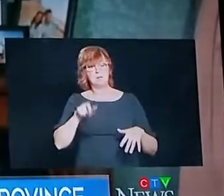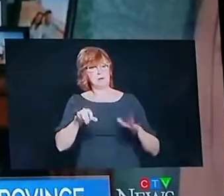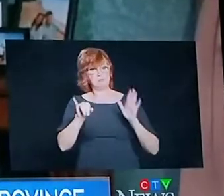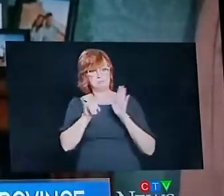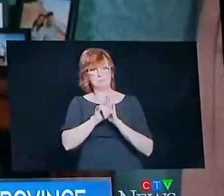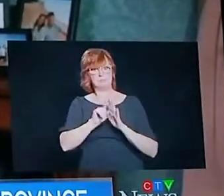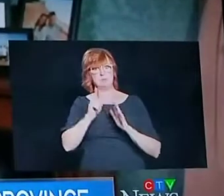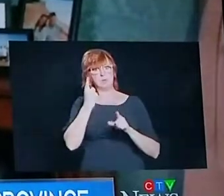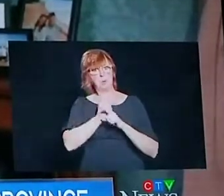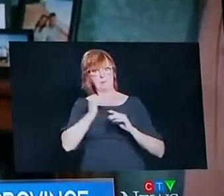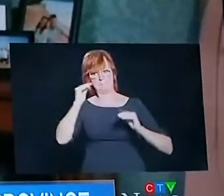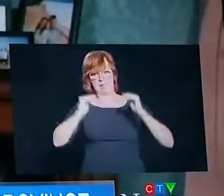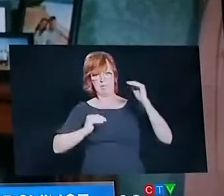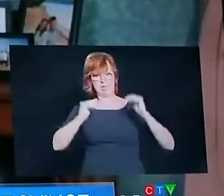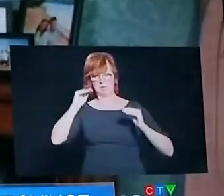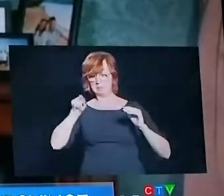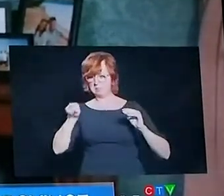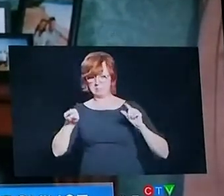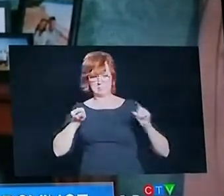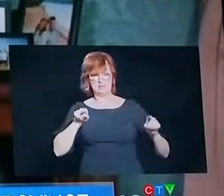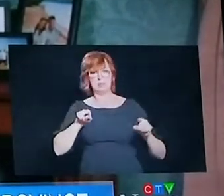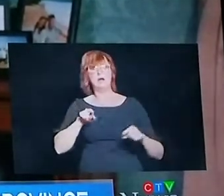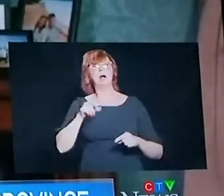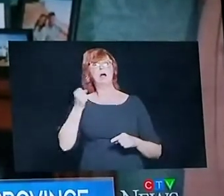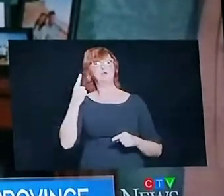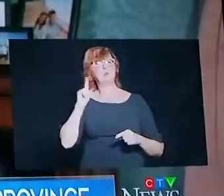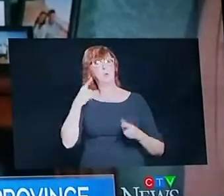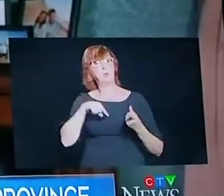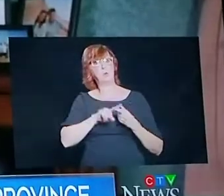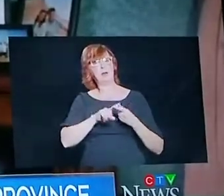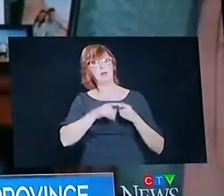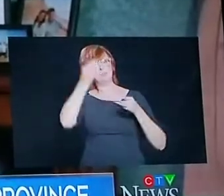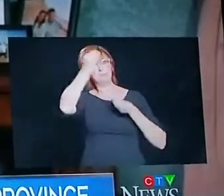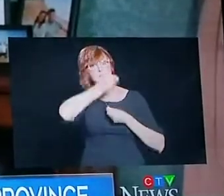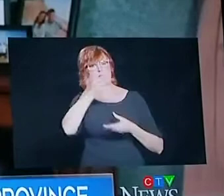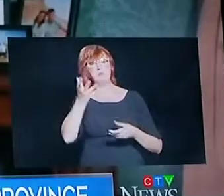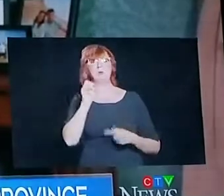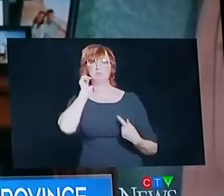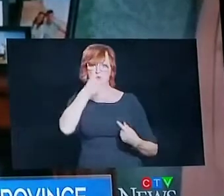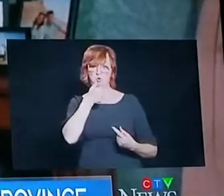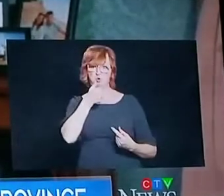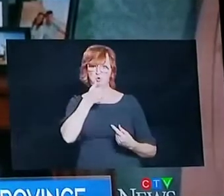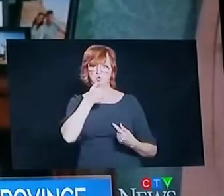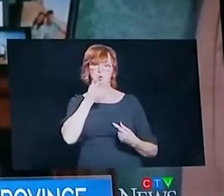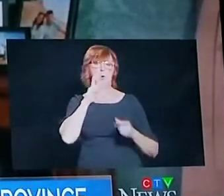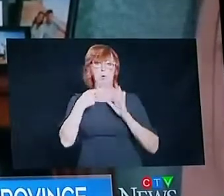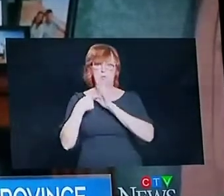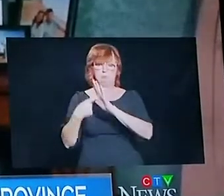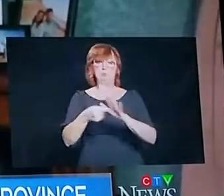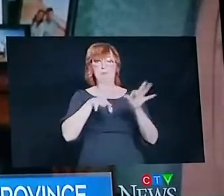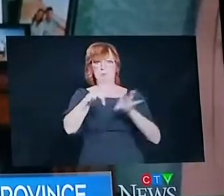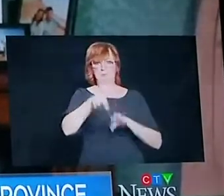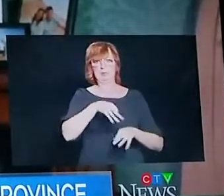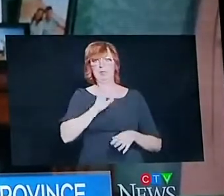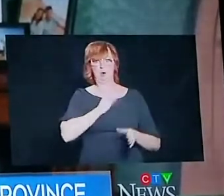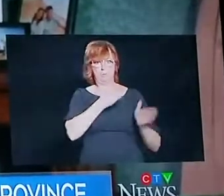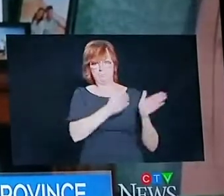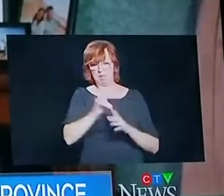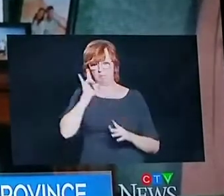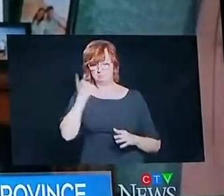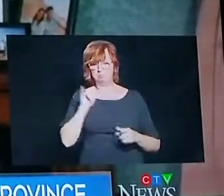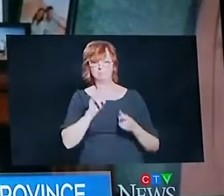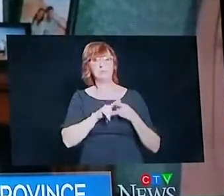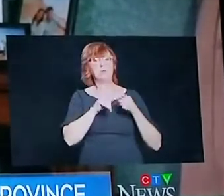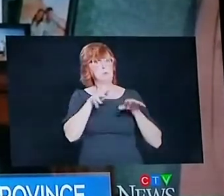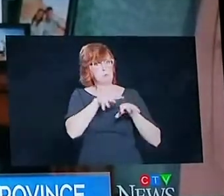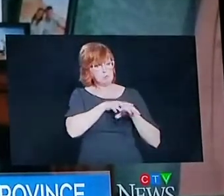right path. So tomorrow, we will unveil a plan to gradually and methodically reopen businesses and public